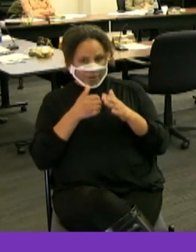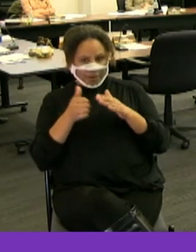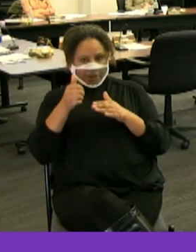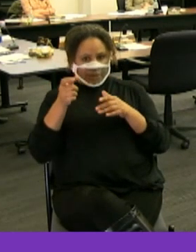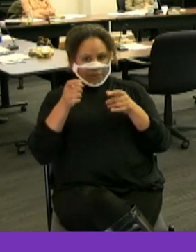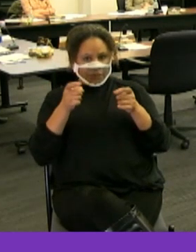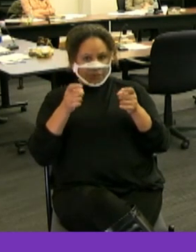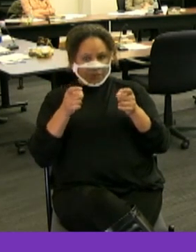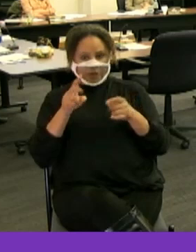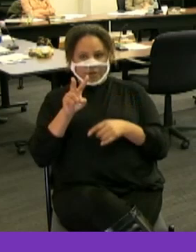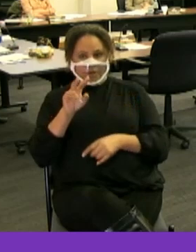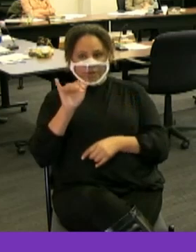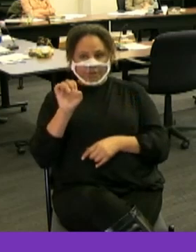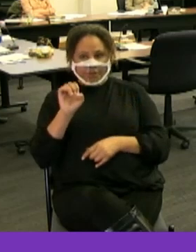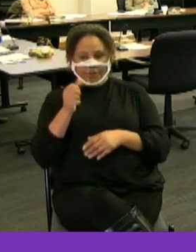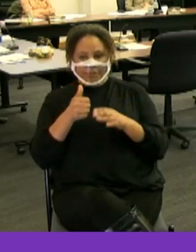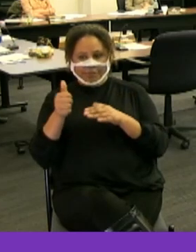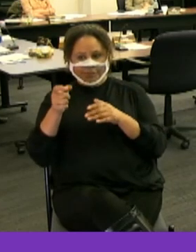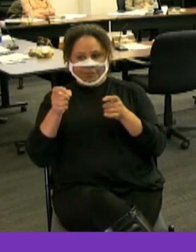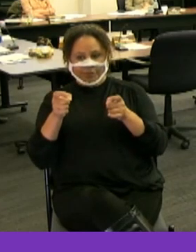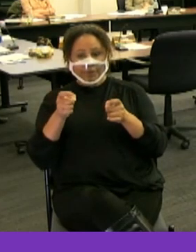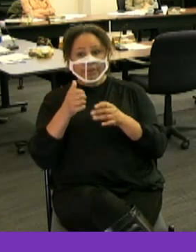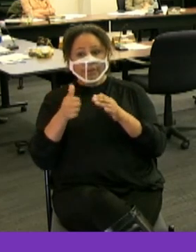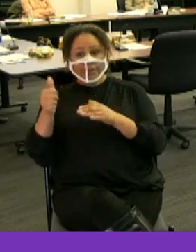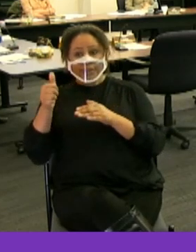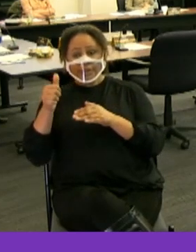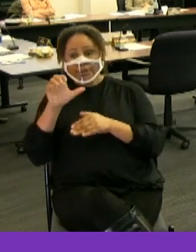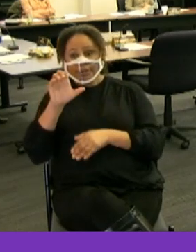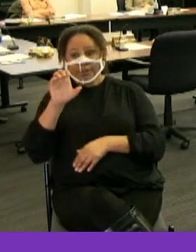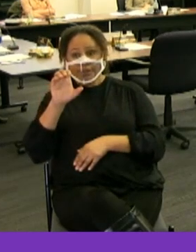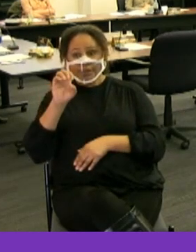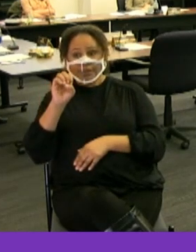vice chair, and the CEO of the college. We have